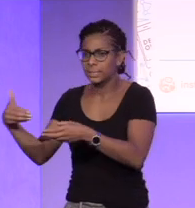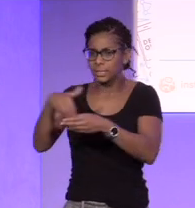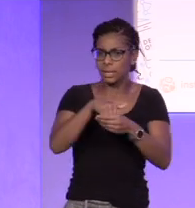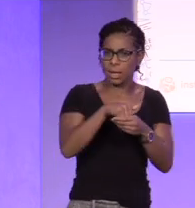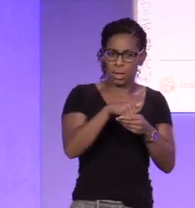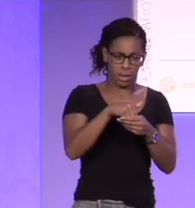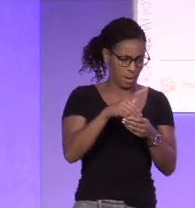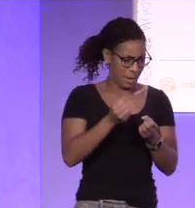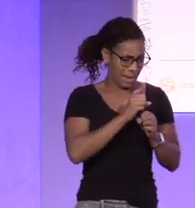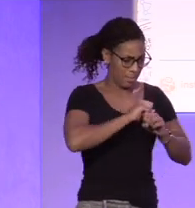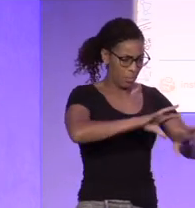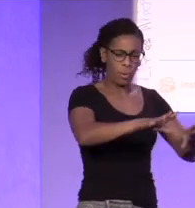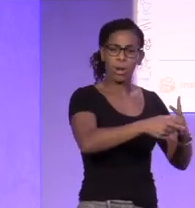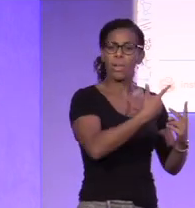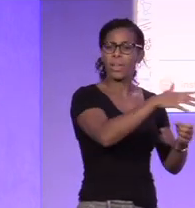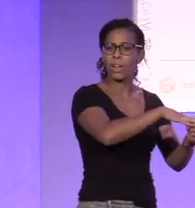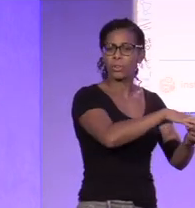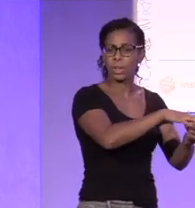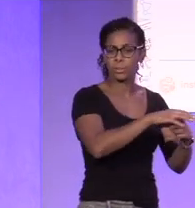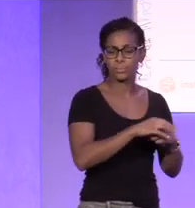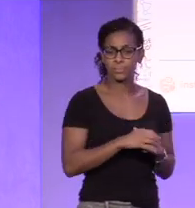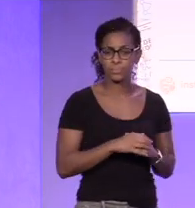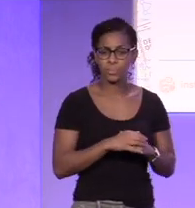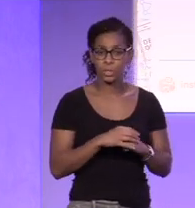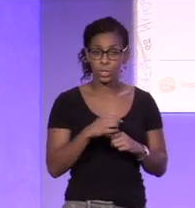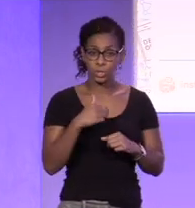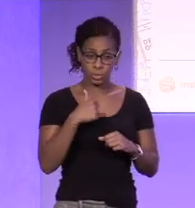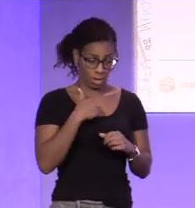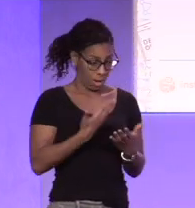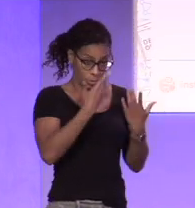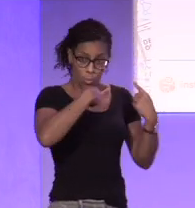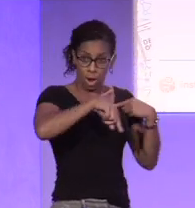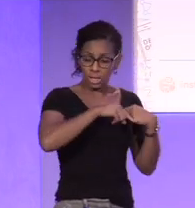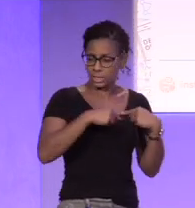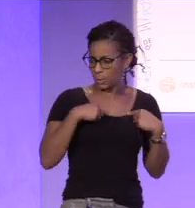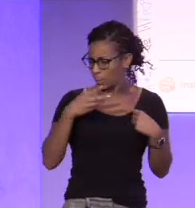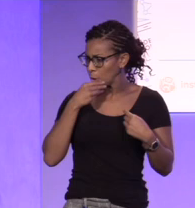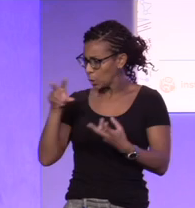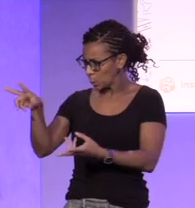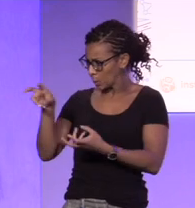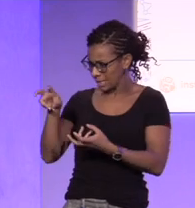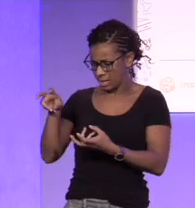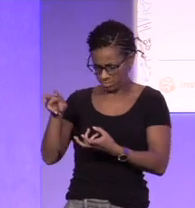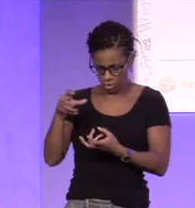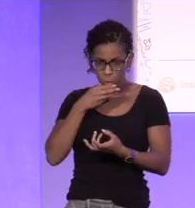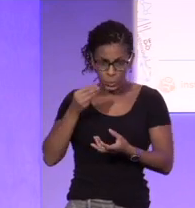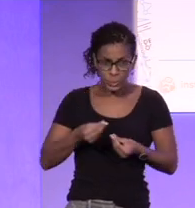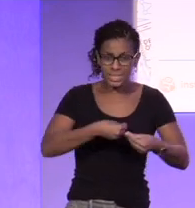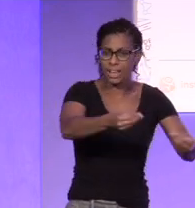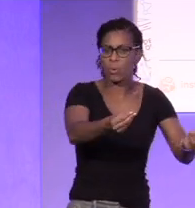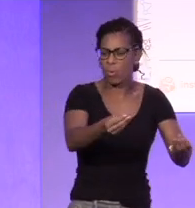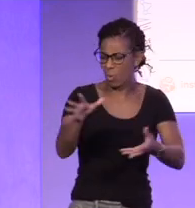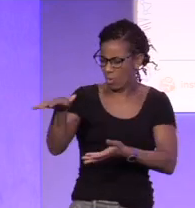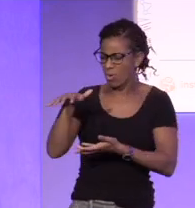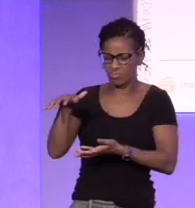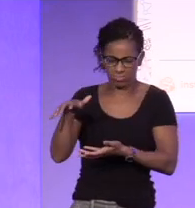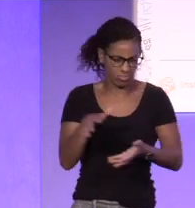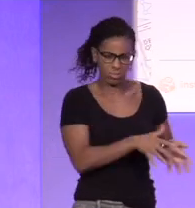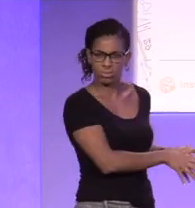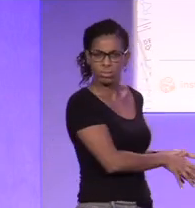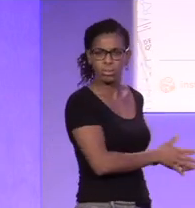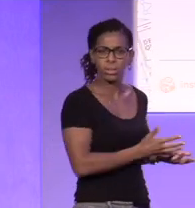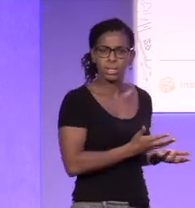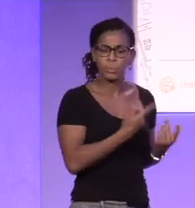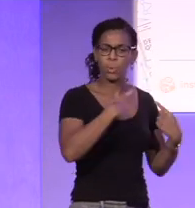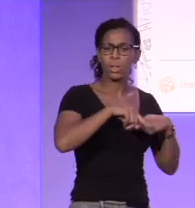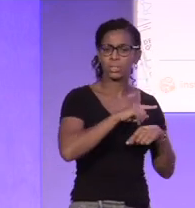another. And it's up to us as practitioners to decide whether to use that or to cast it to one side. Now, to help us on our journey, we look